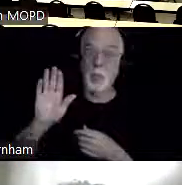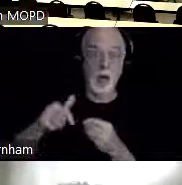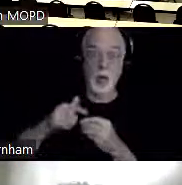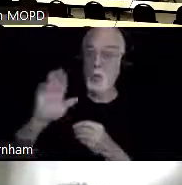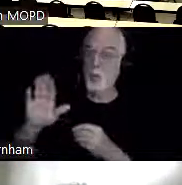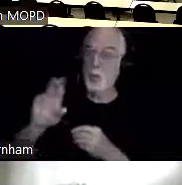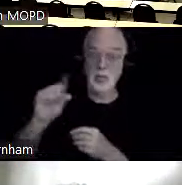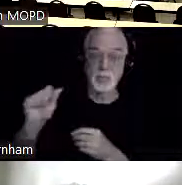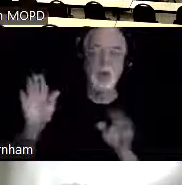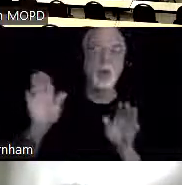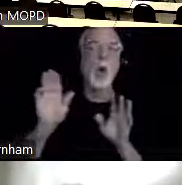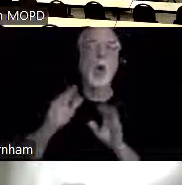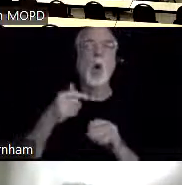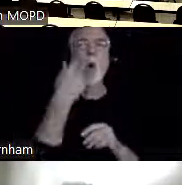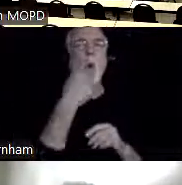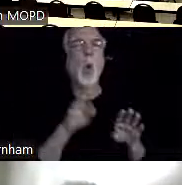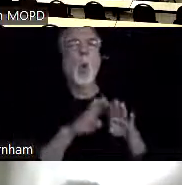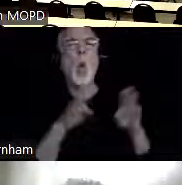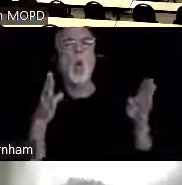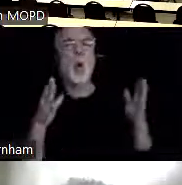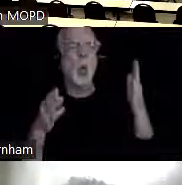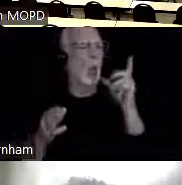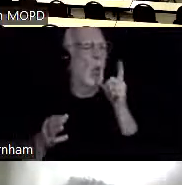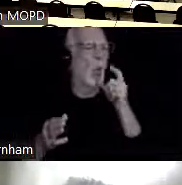and aware of what our world is doing.